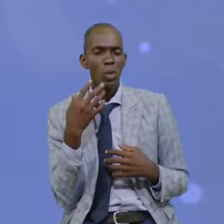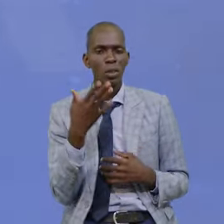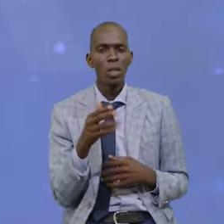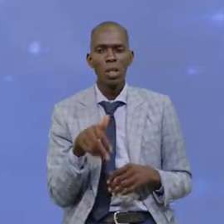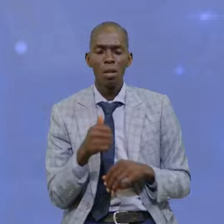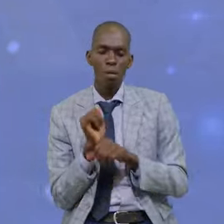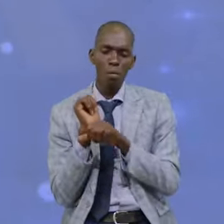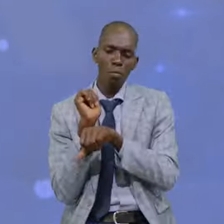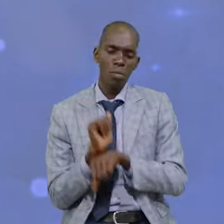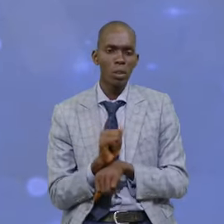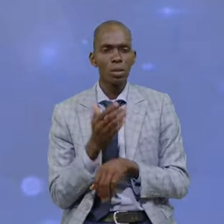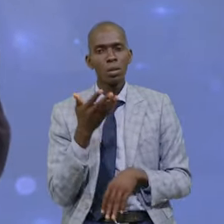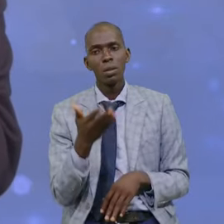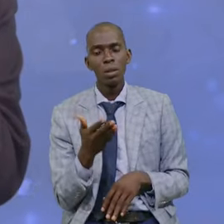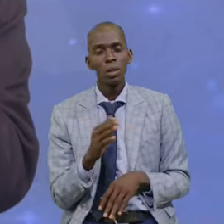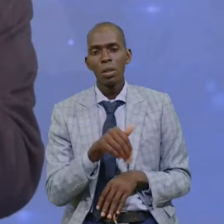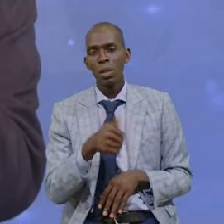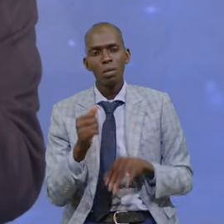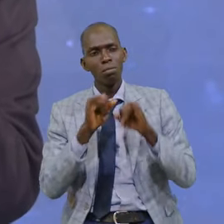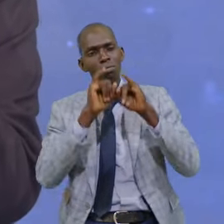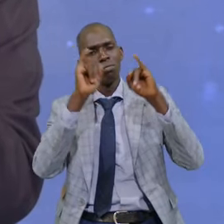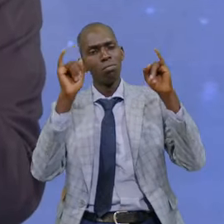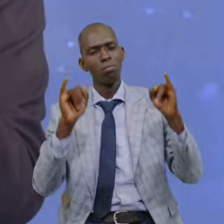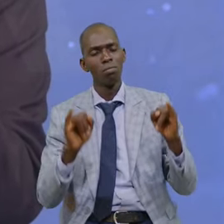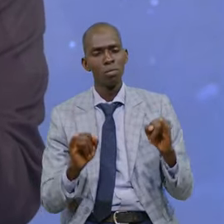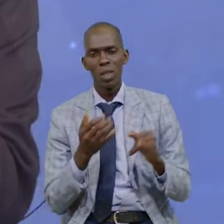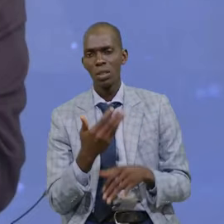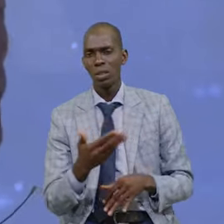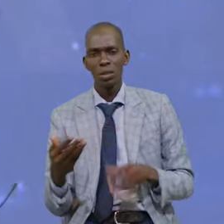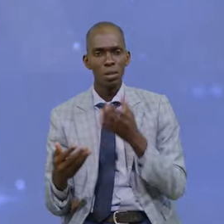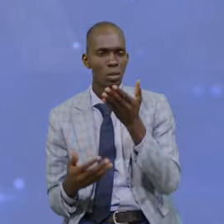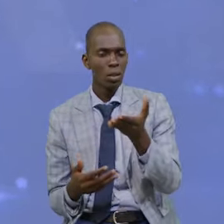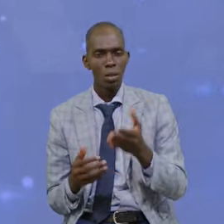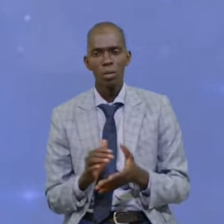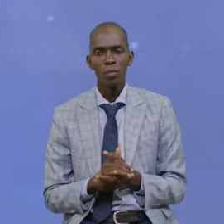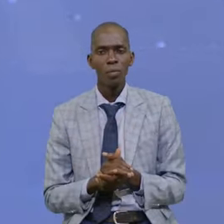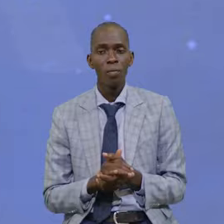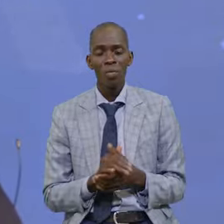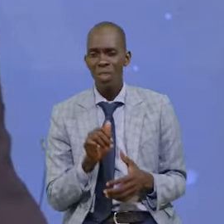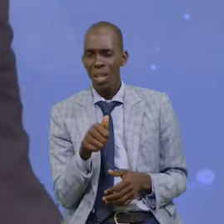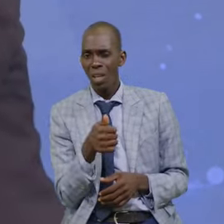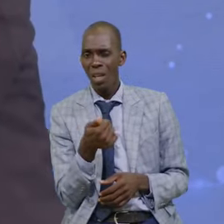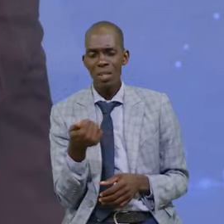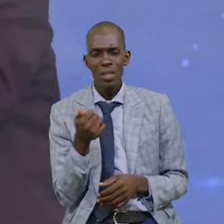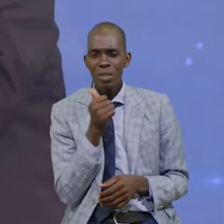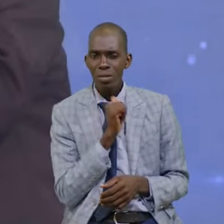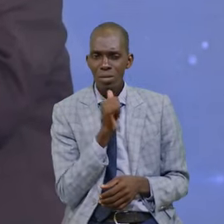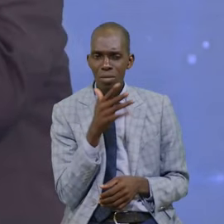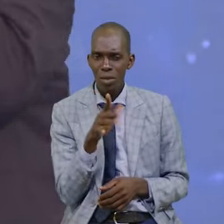any idolatry there, any secret cult